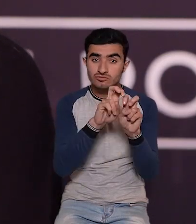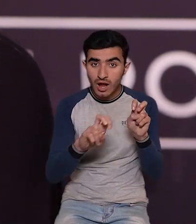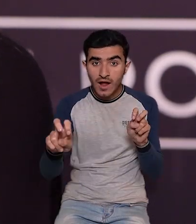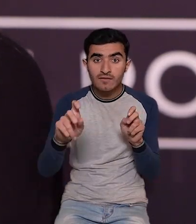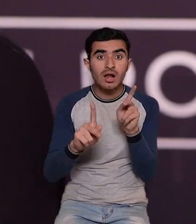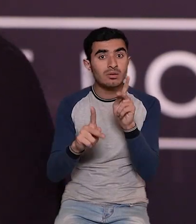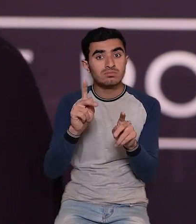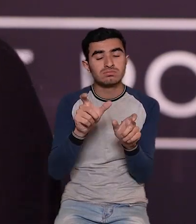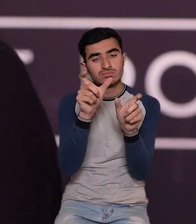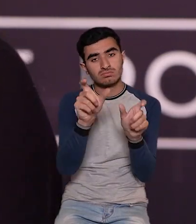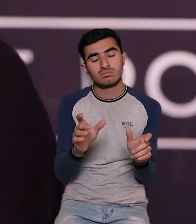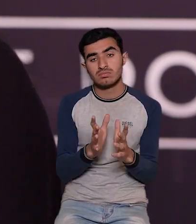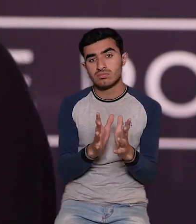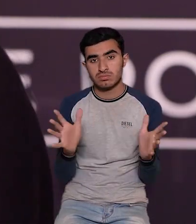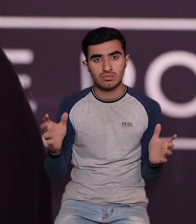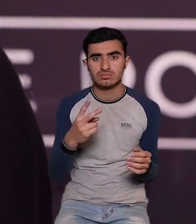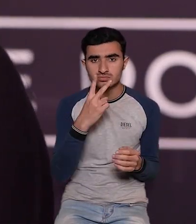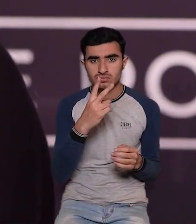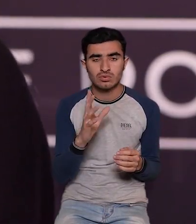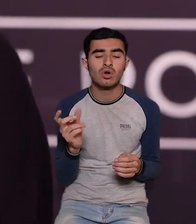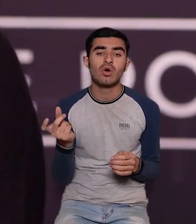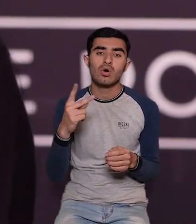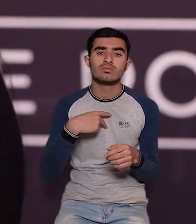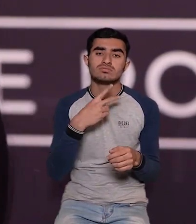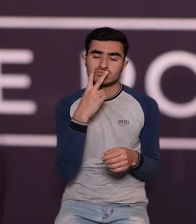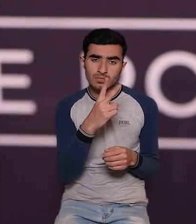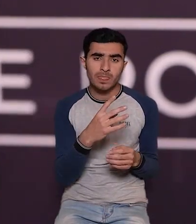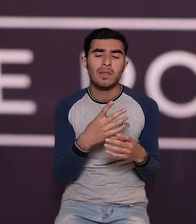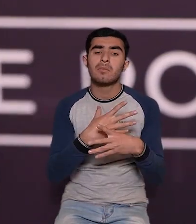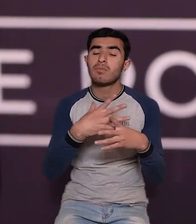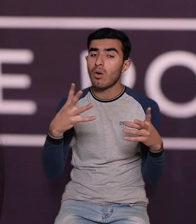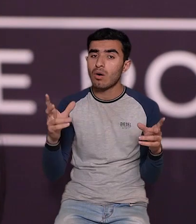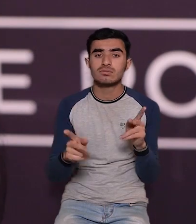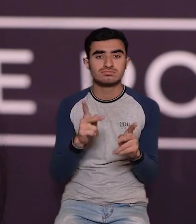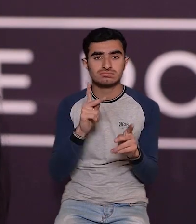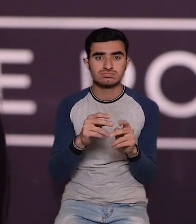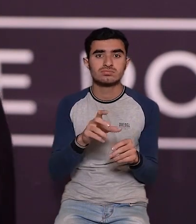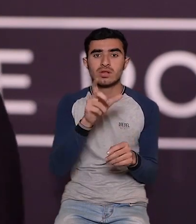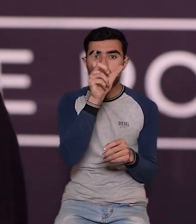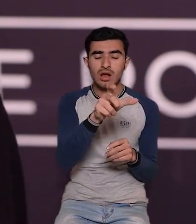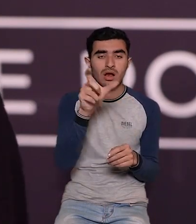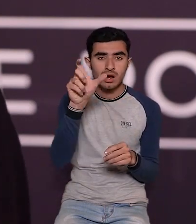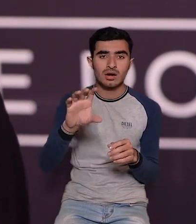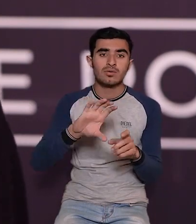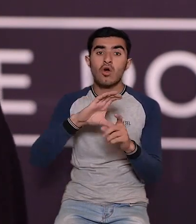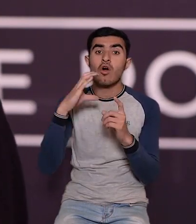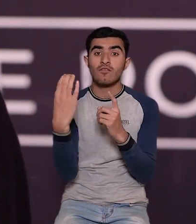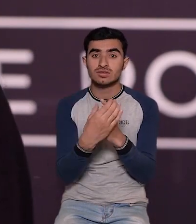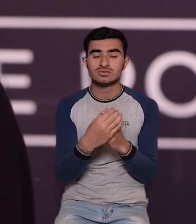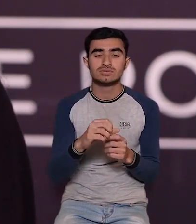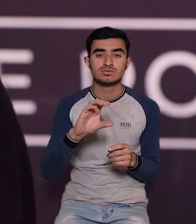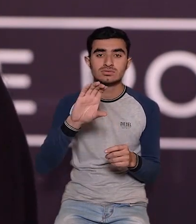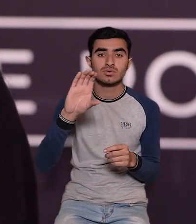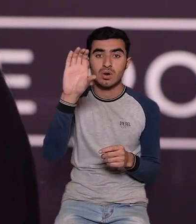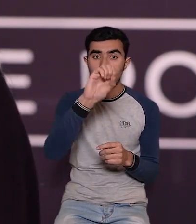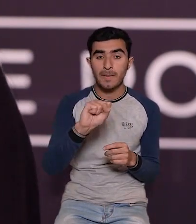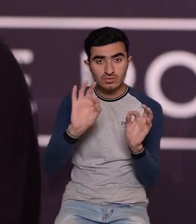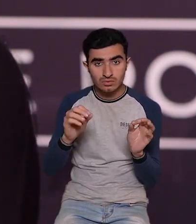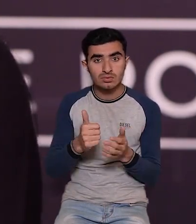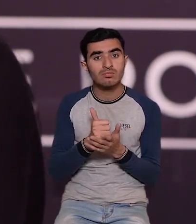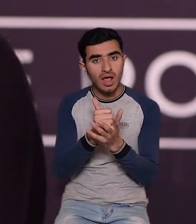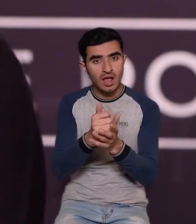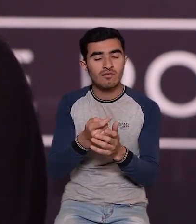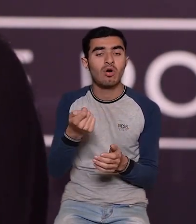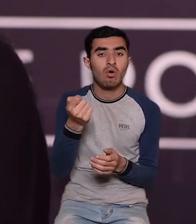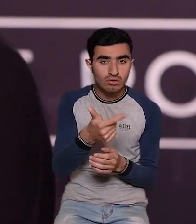we see various organizations, formal and informal, being formed to invite people to come and see the biennial.